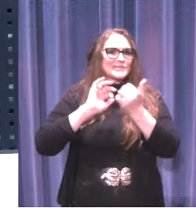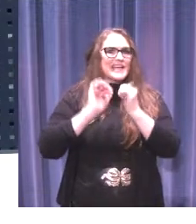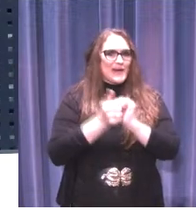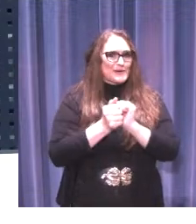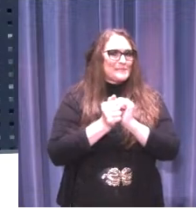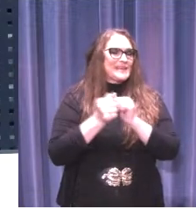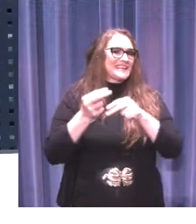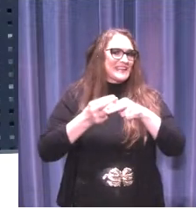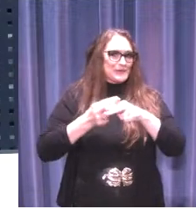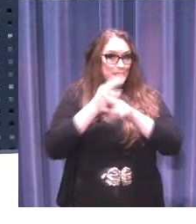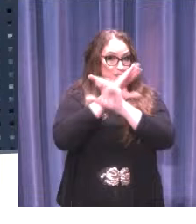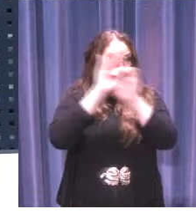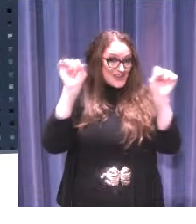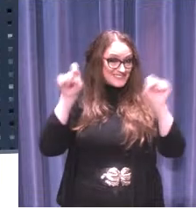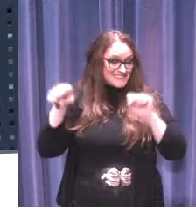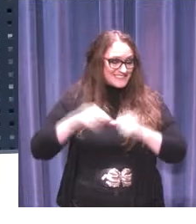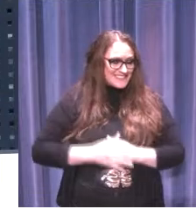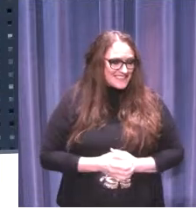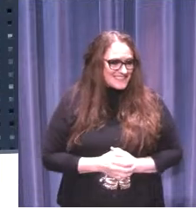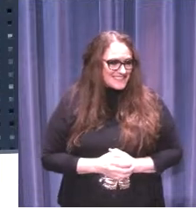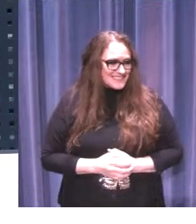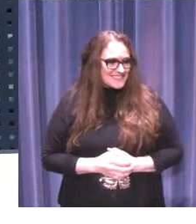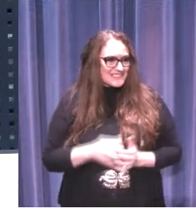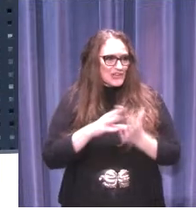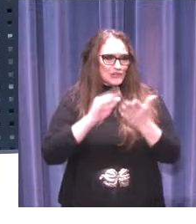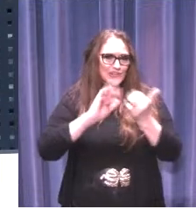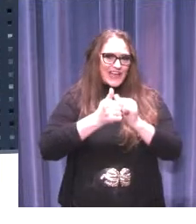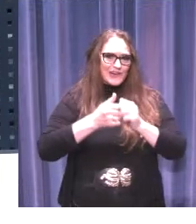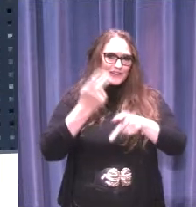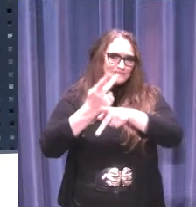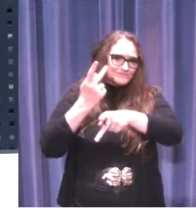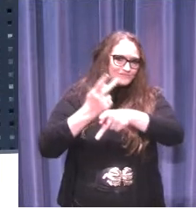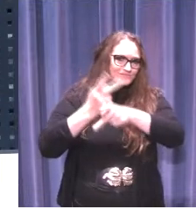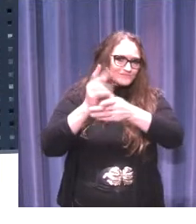president. Learned how to mind the store.